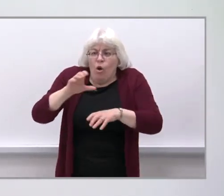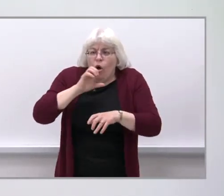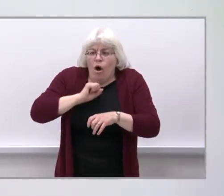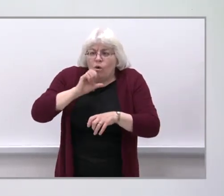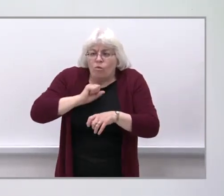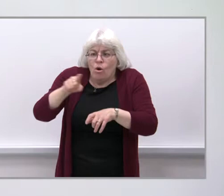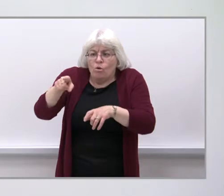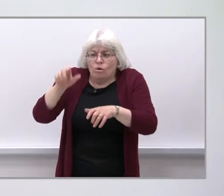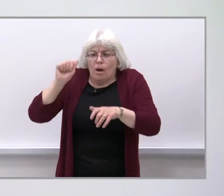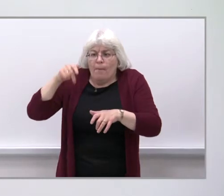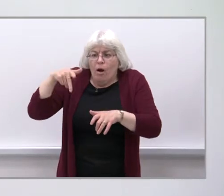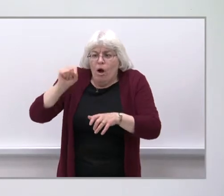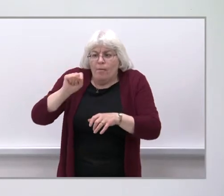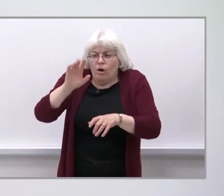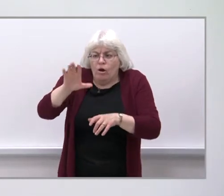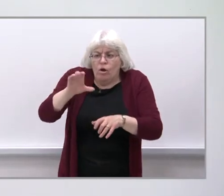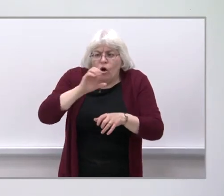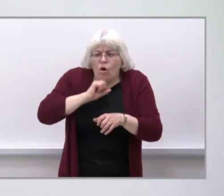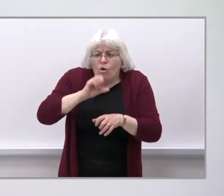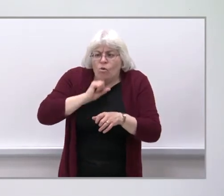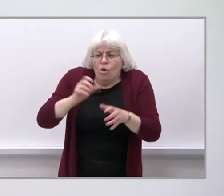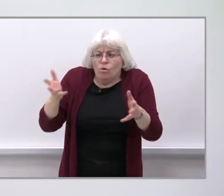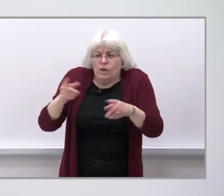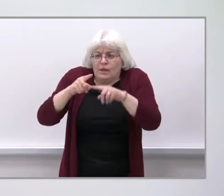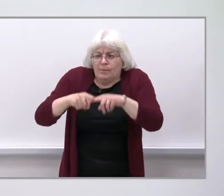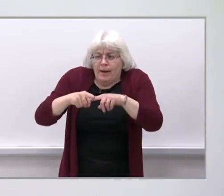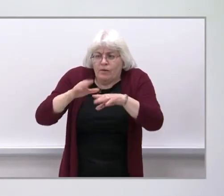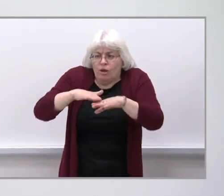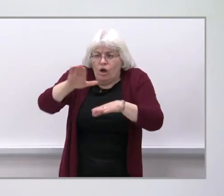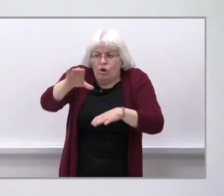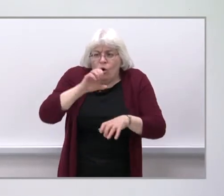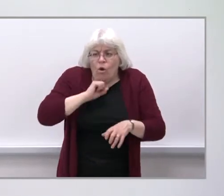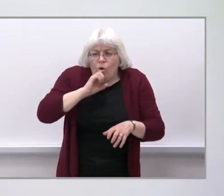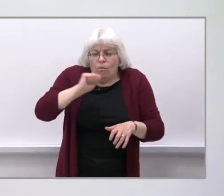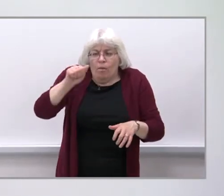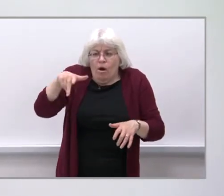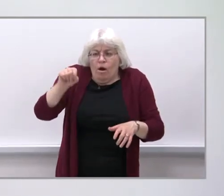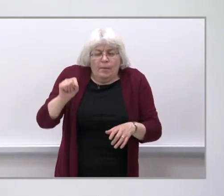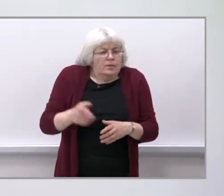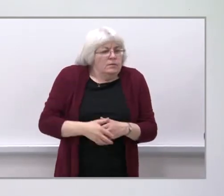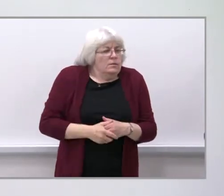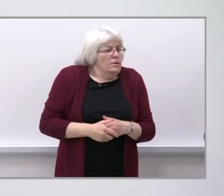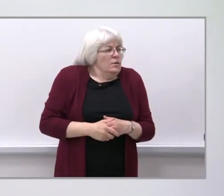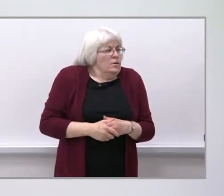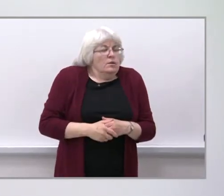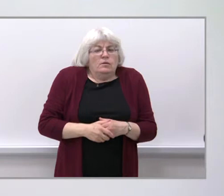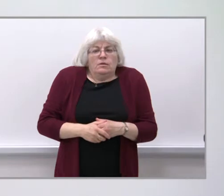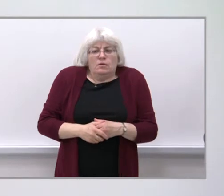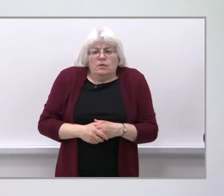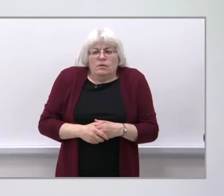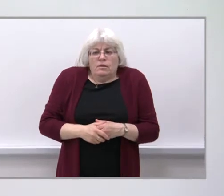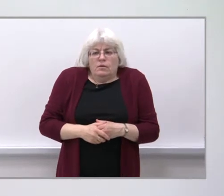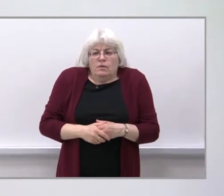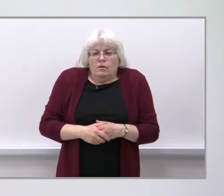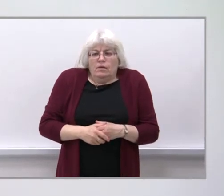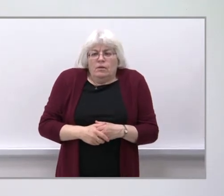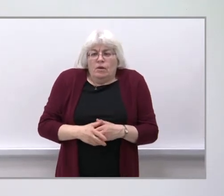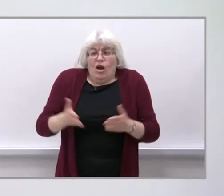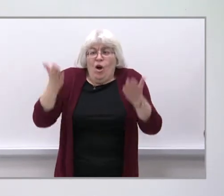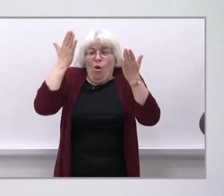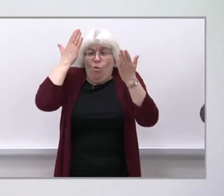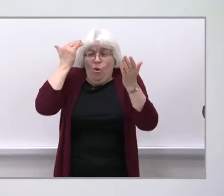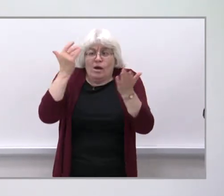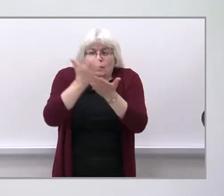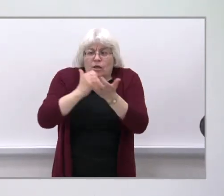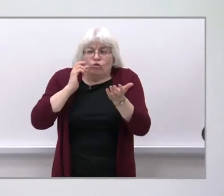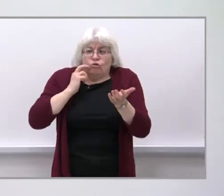I guess it depends on the age of your condo, the building that you're in. Well, it's quite old, but. Yeah.